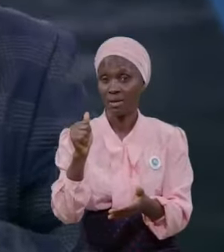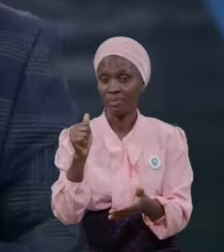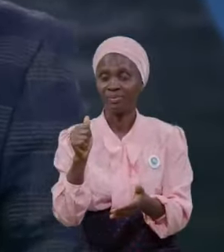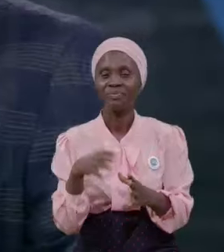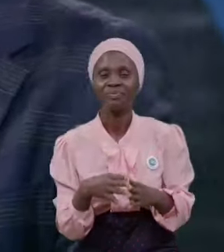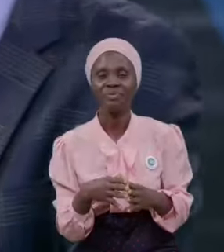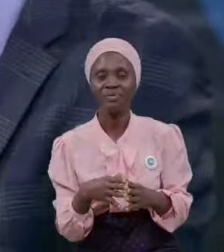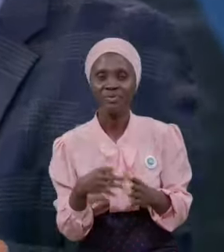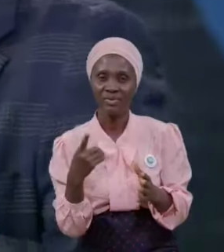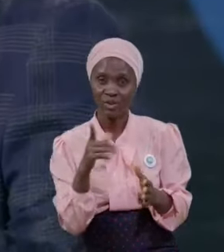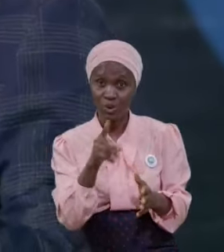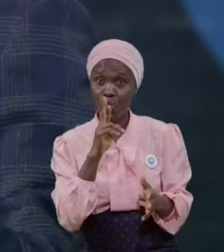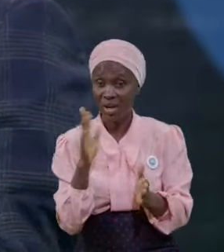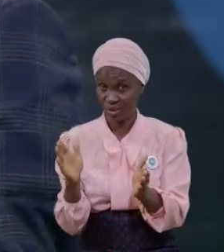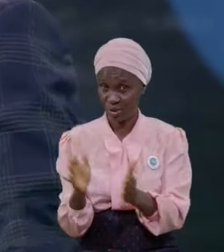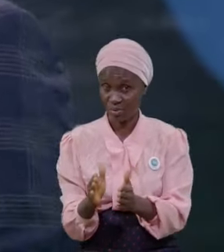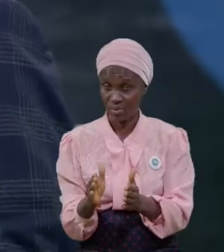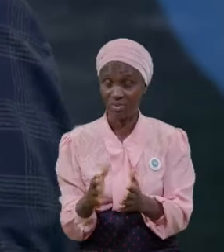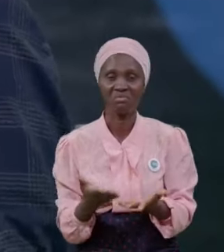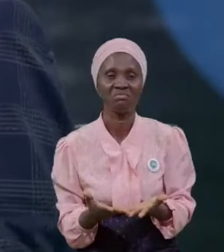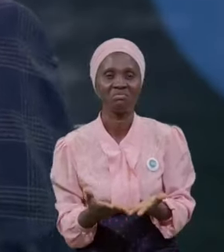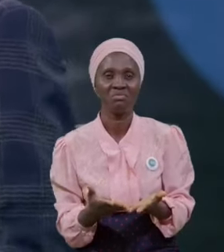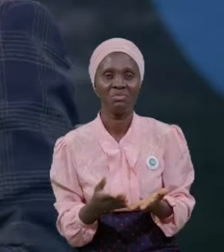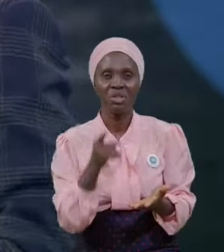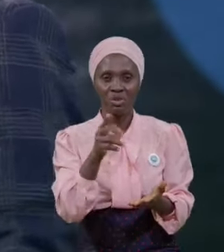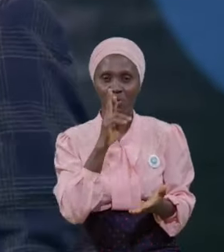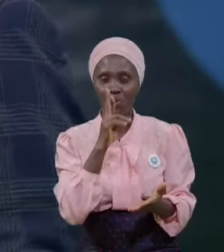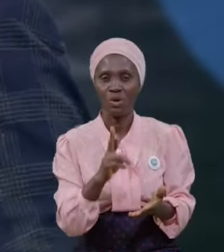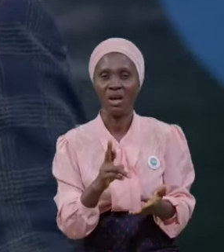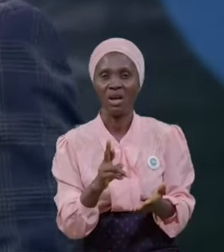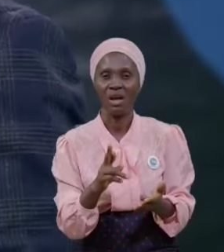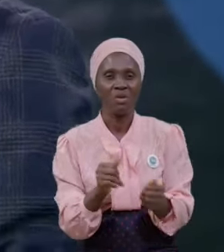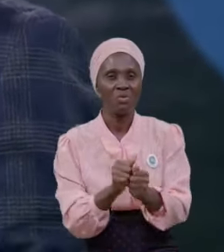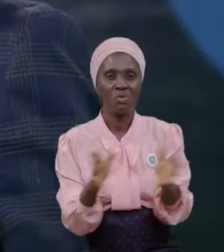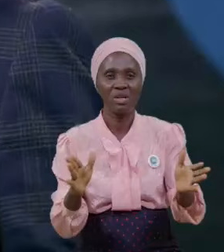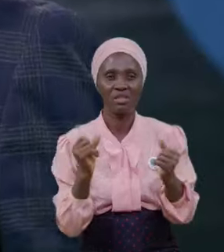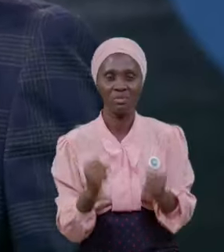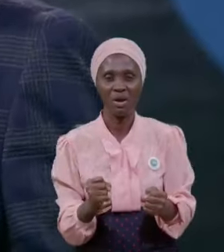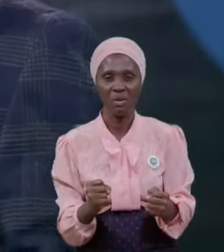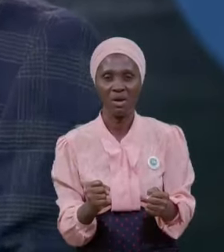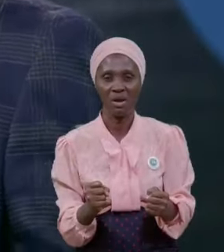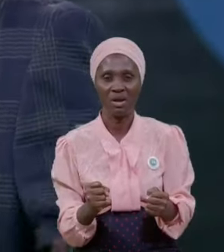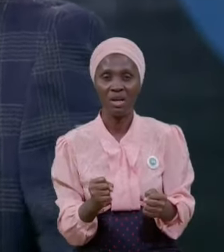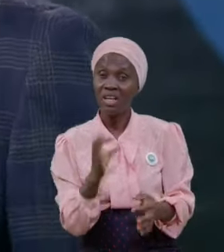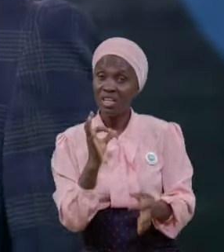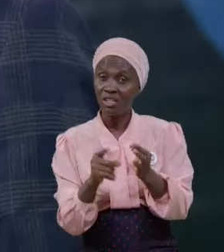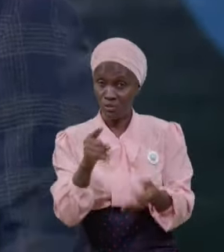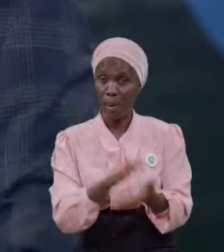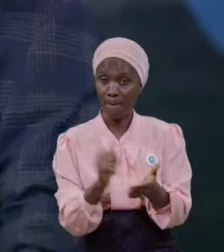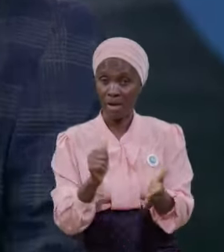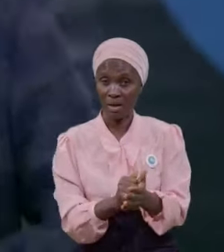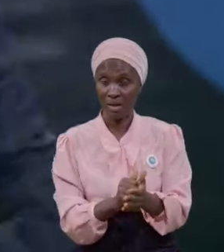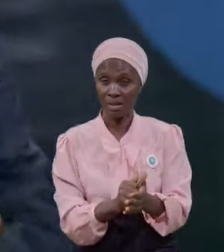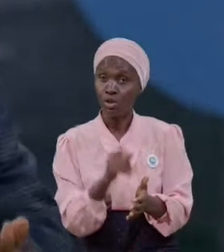inconsequential, you are powerless, if you believe that you, of all people, there's nothing you can achieve